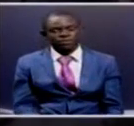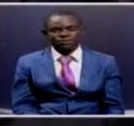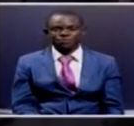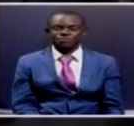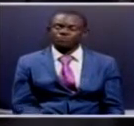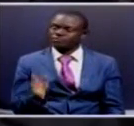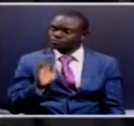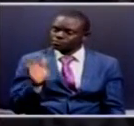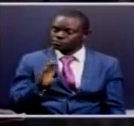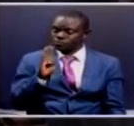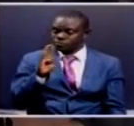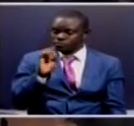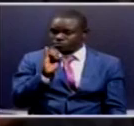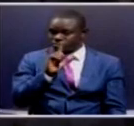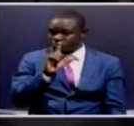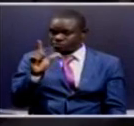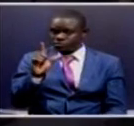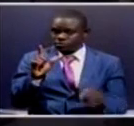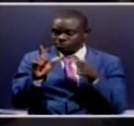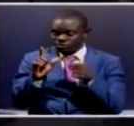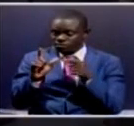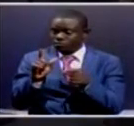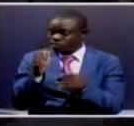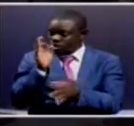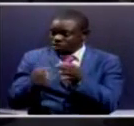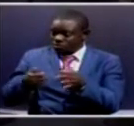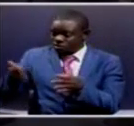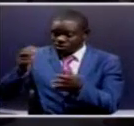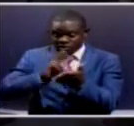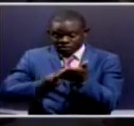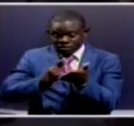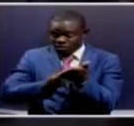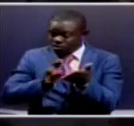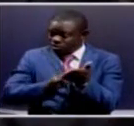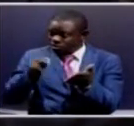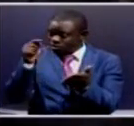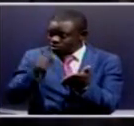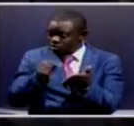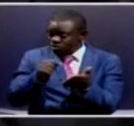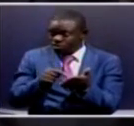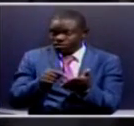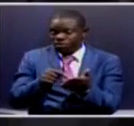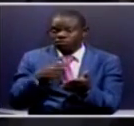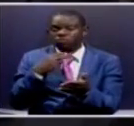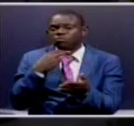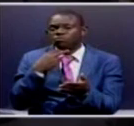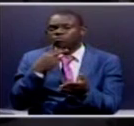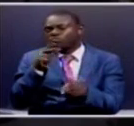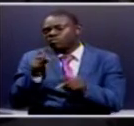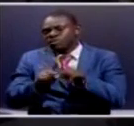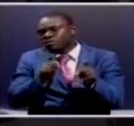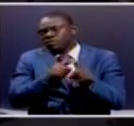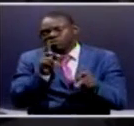bill and listen to the voices that are rising against this